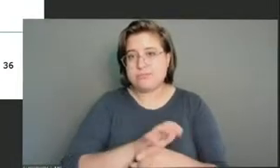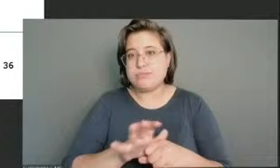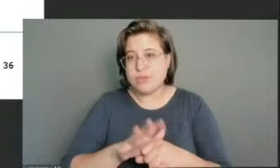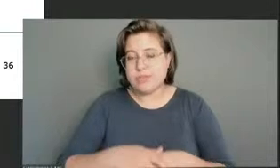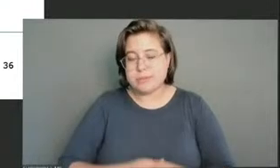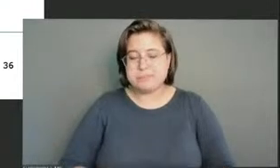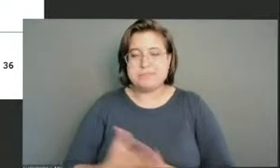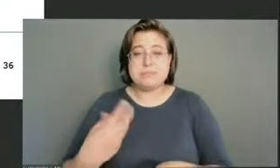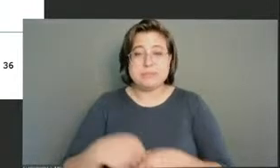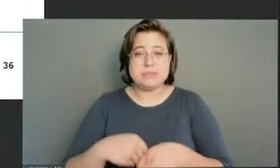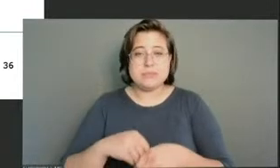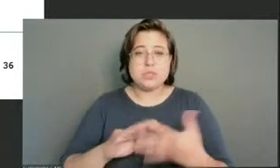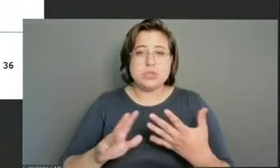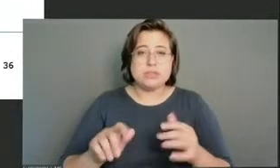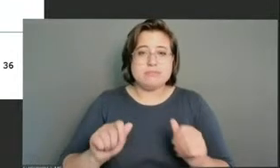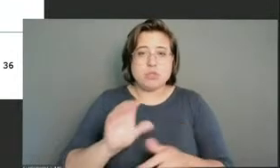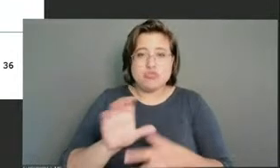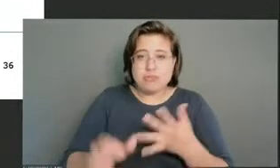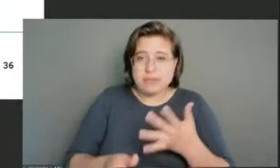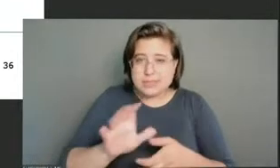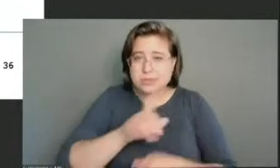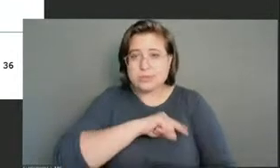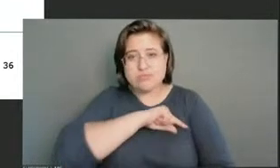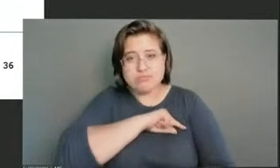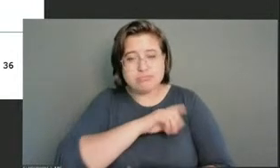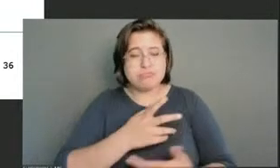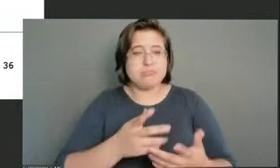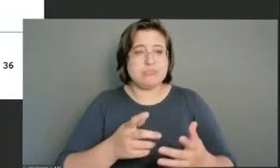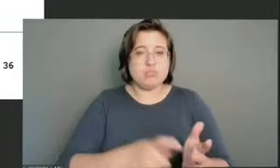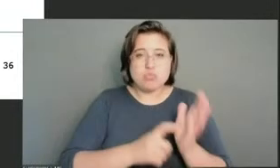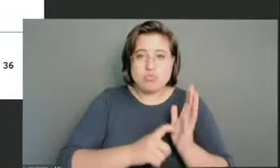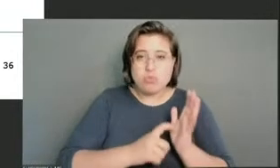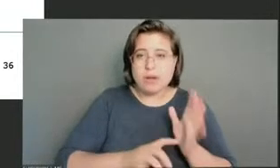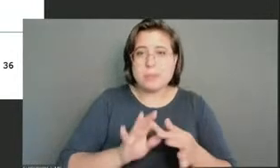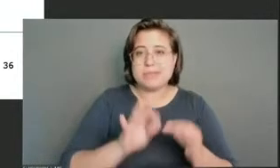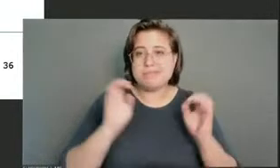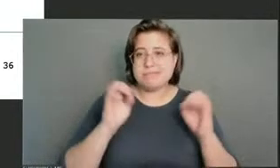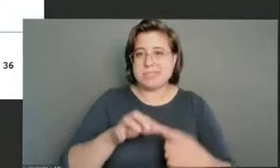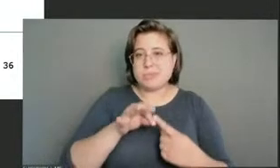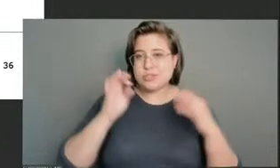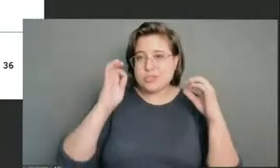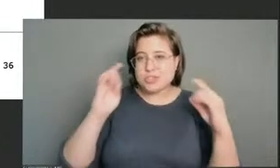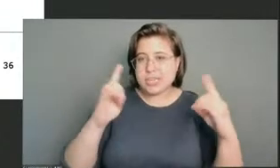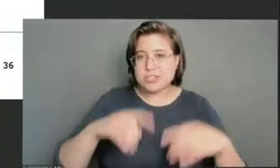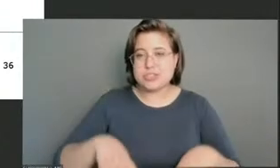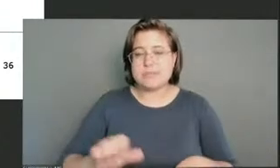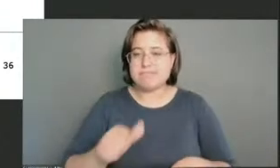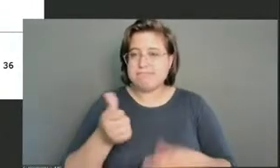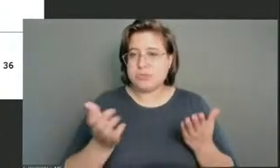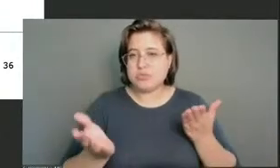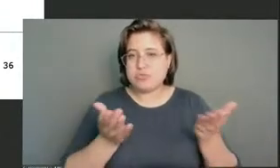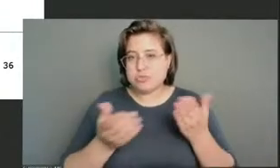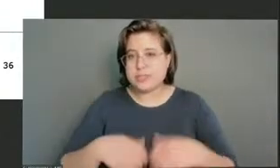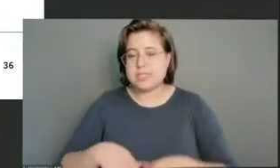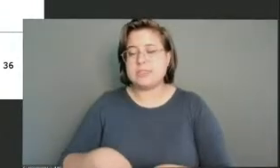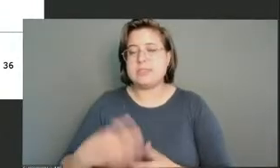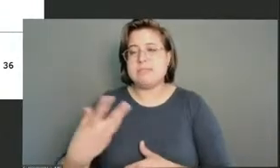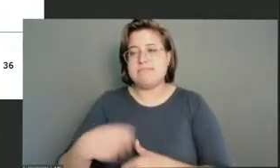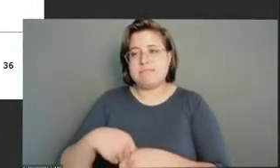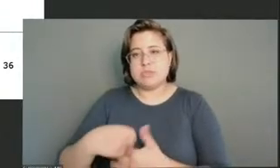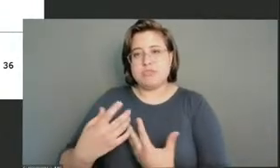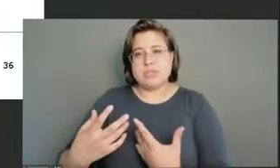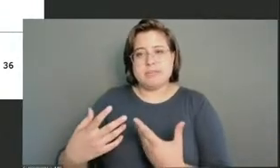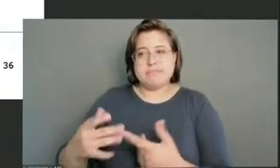eligibility requirements for special education and related services, in addition to helping students and caregivers navigate